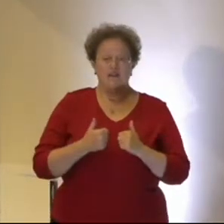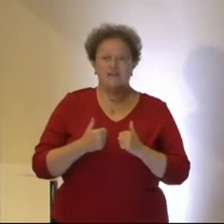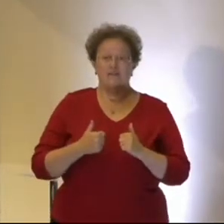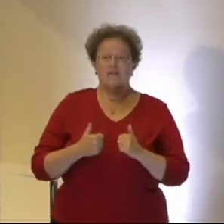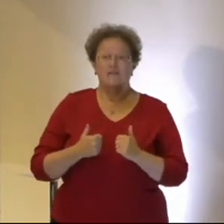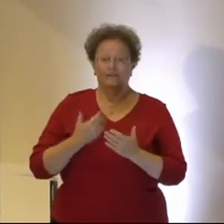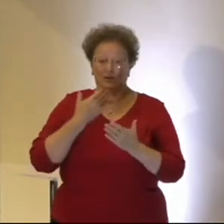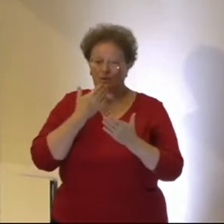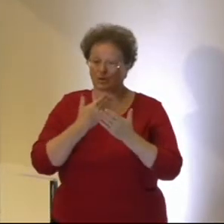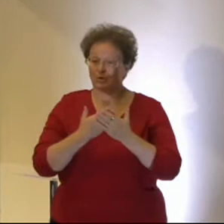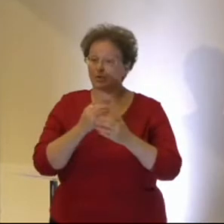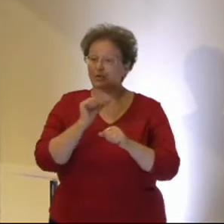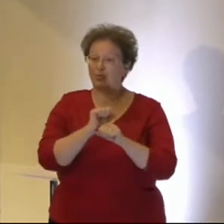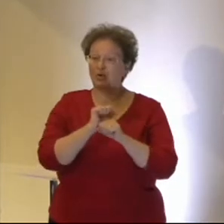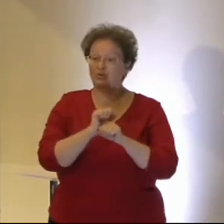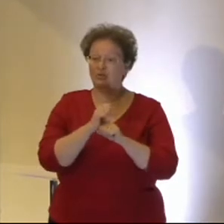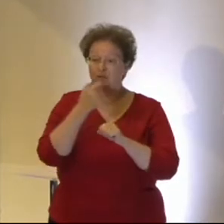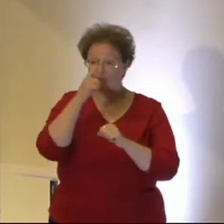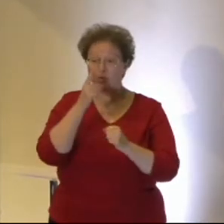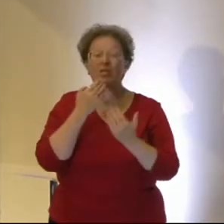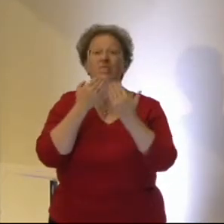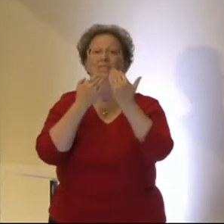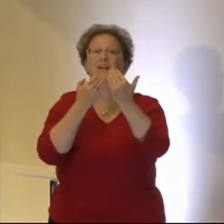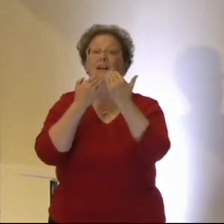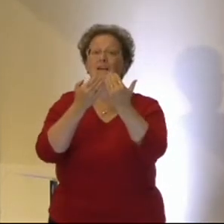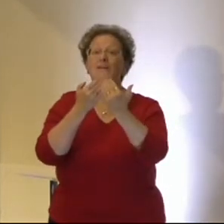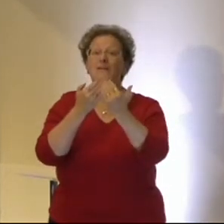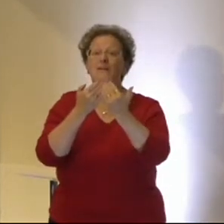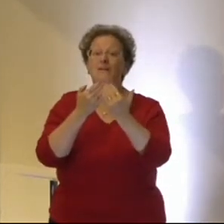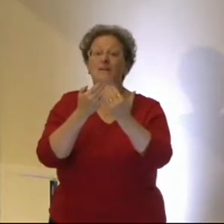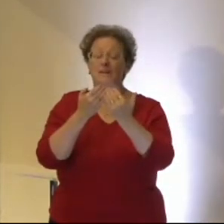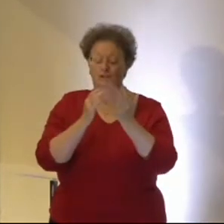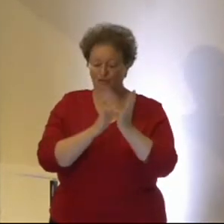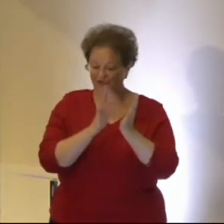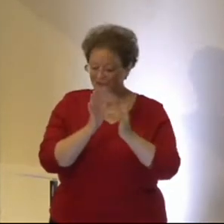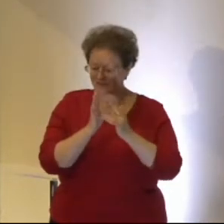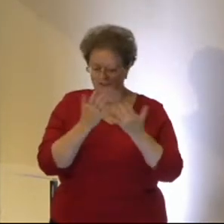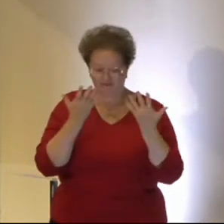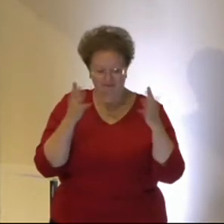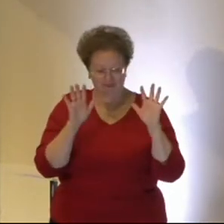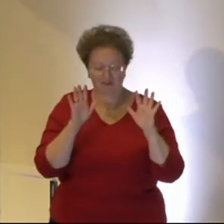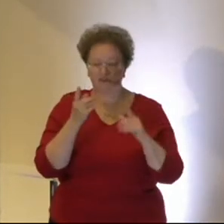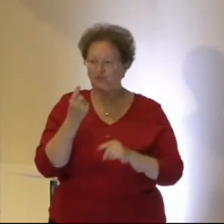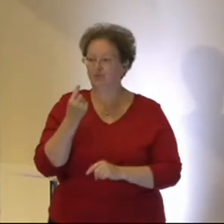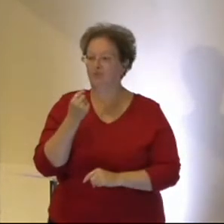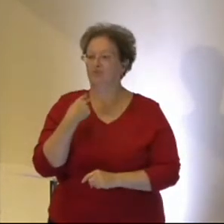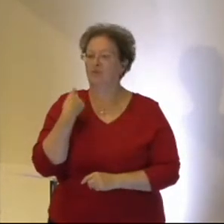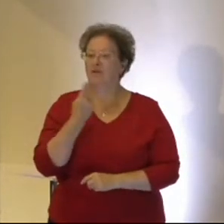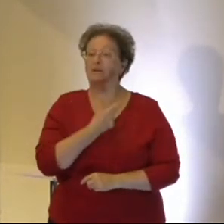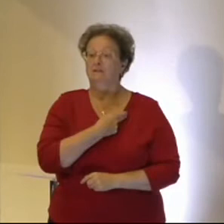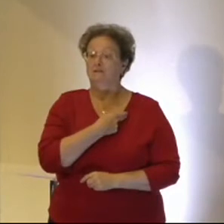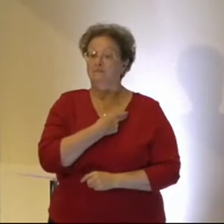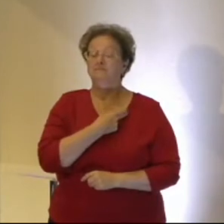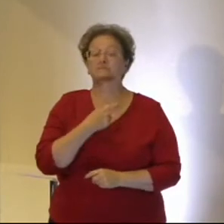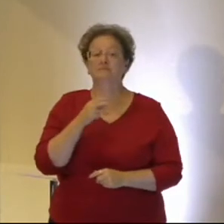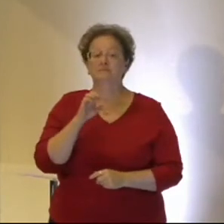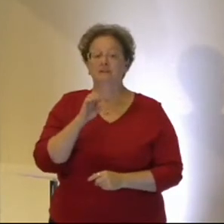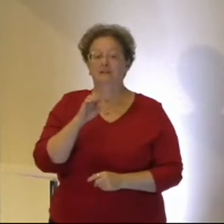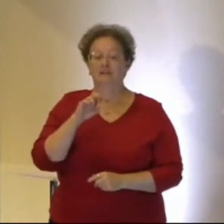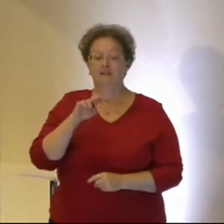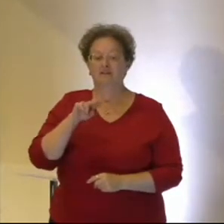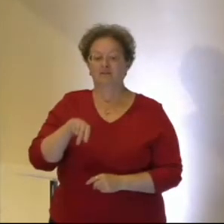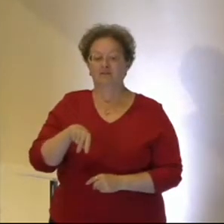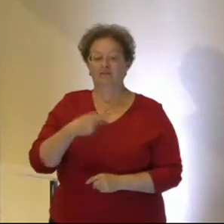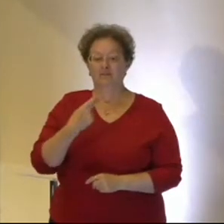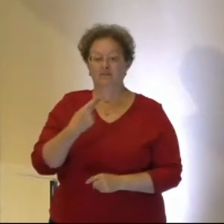works as a thankful response to the good works Jesus did to save us. Ephesians 2:10 says, "For